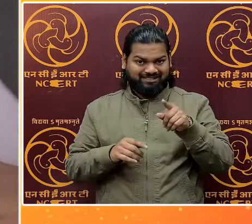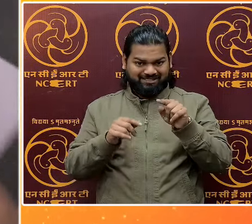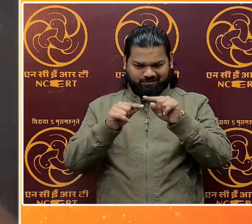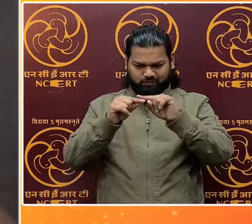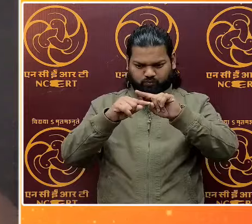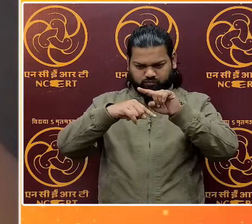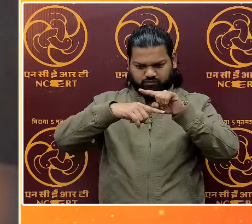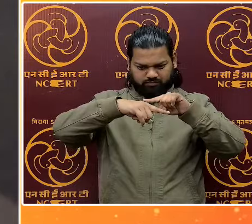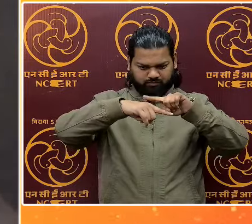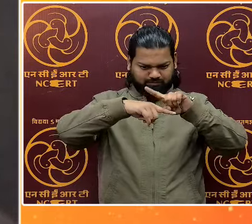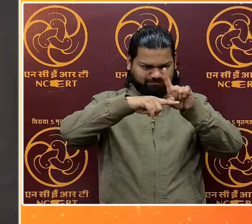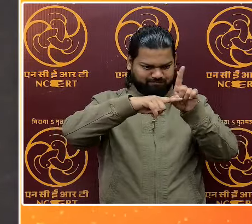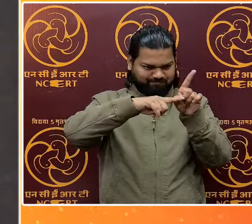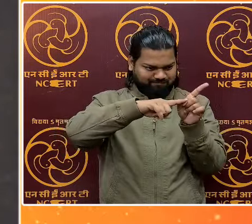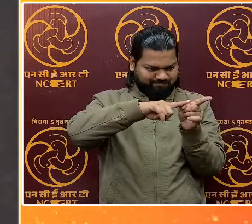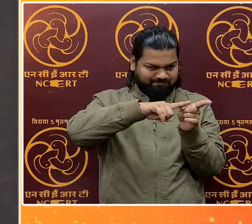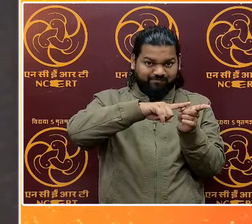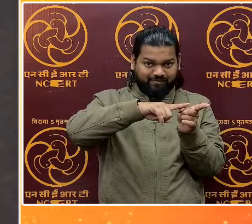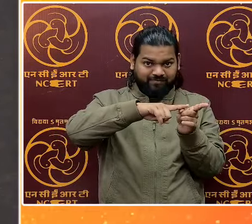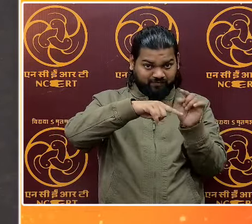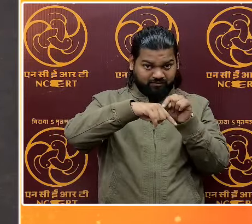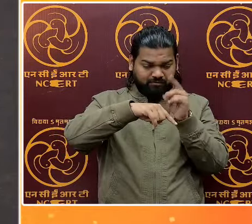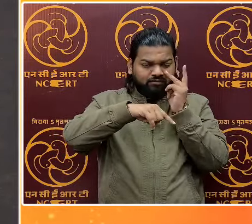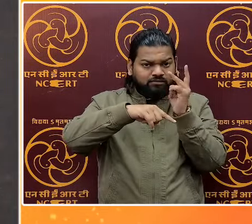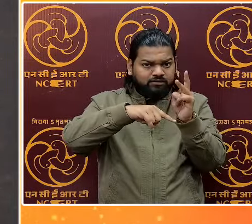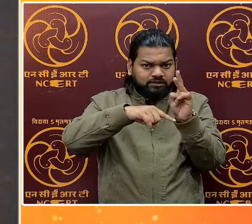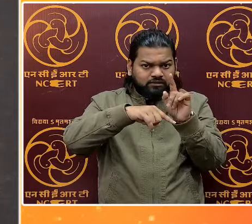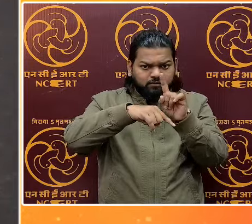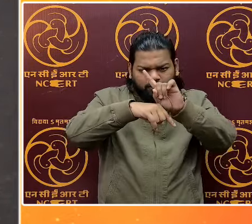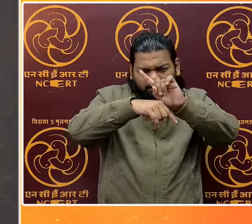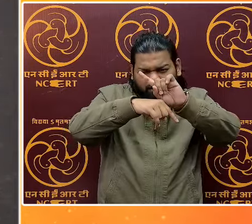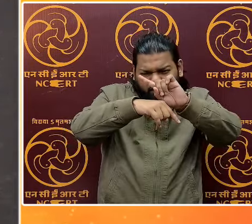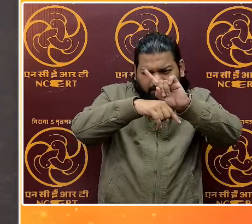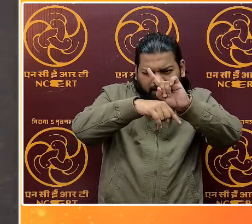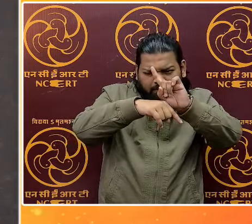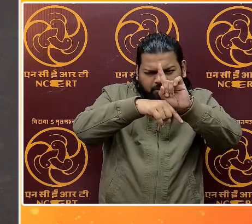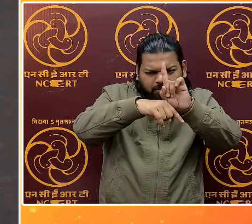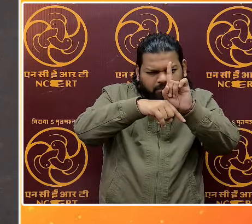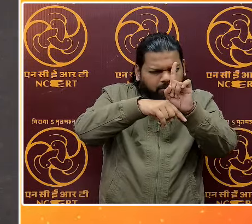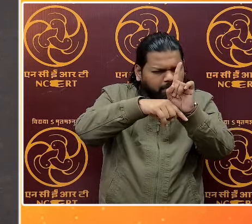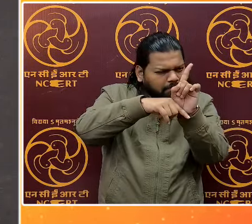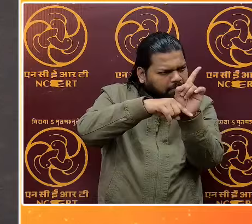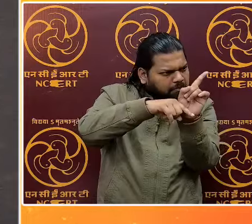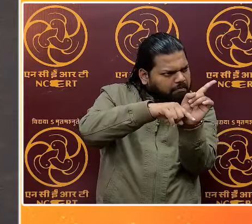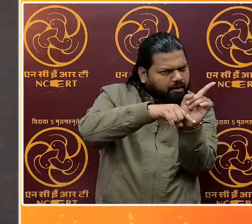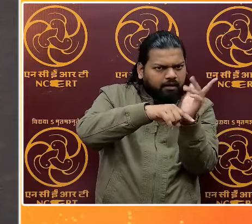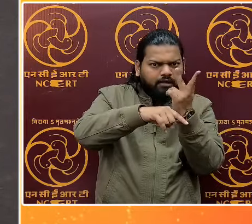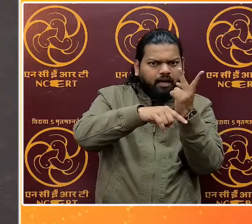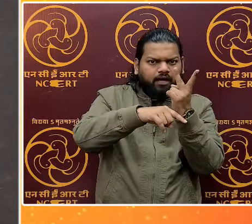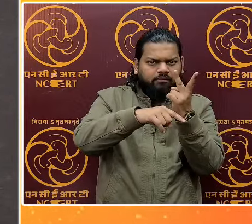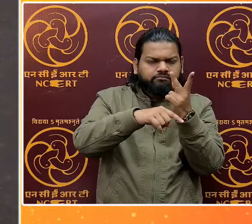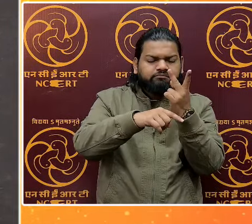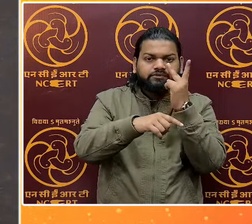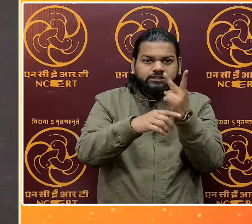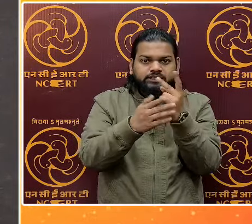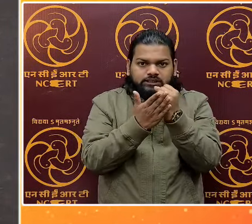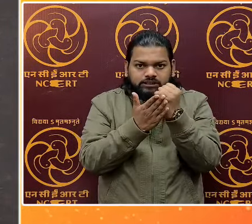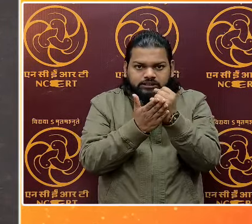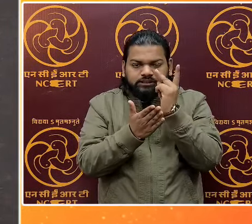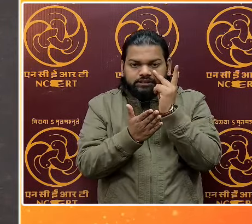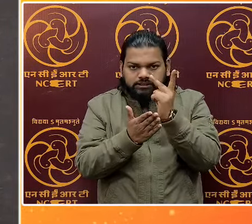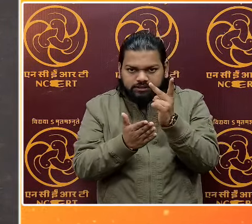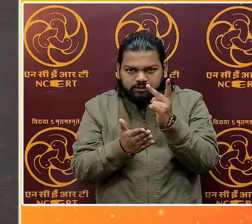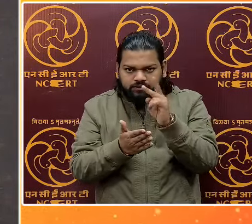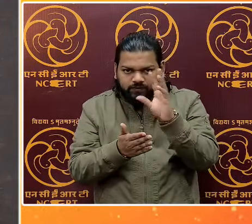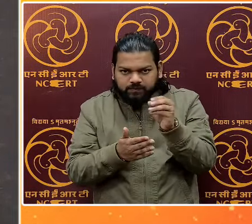this, I will measure that what is the angle formed. Okay. Okay. So, this is